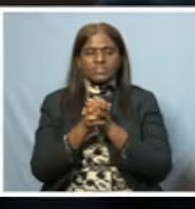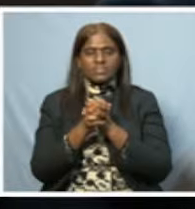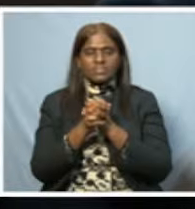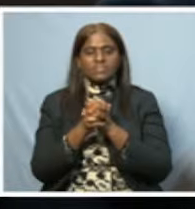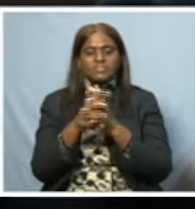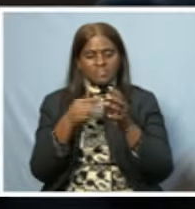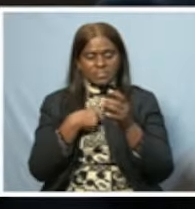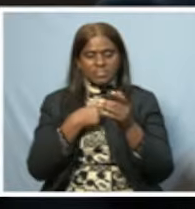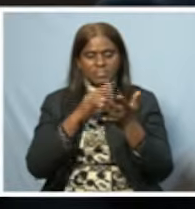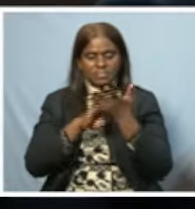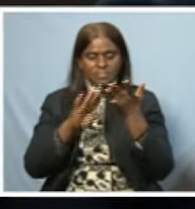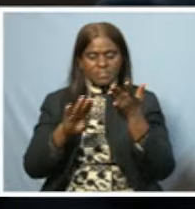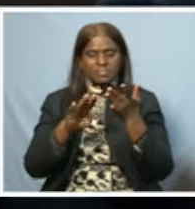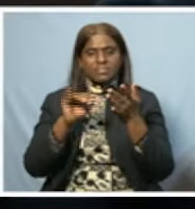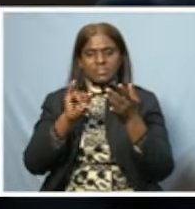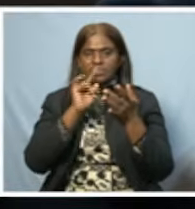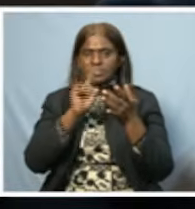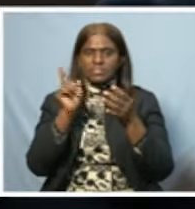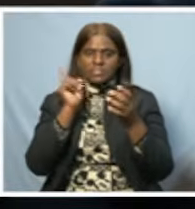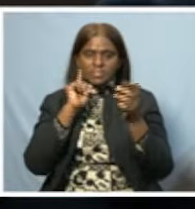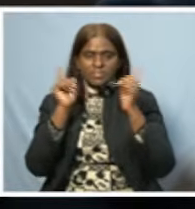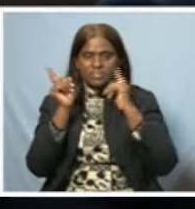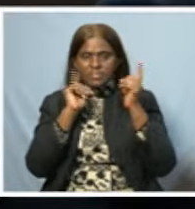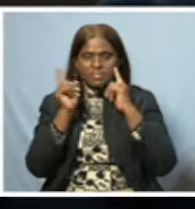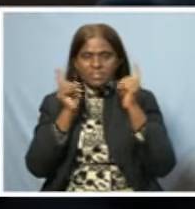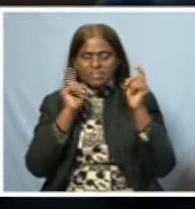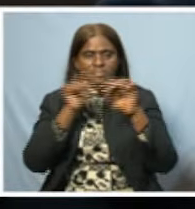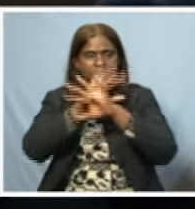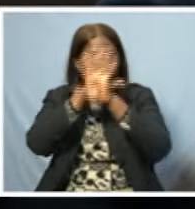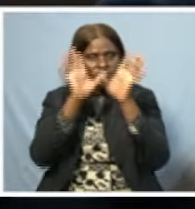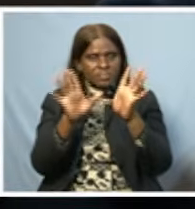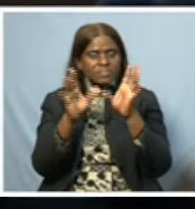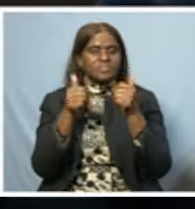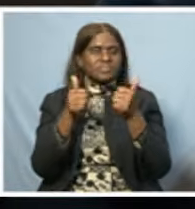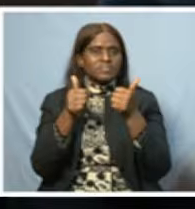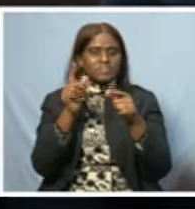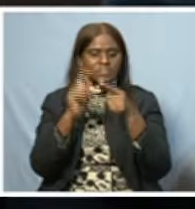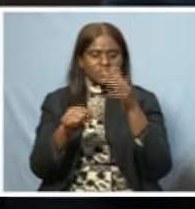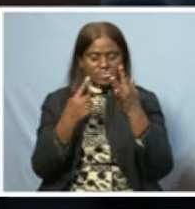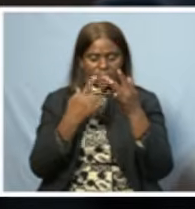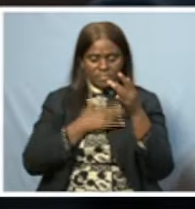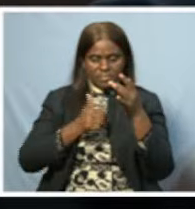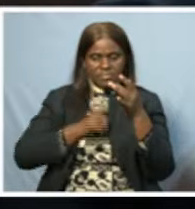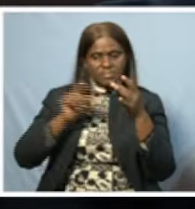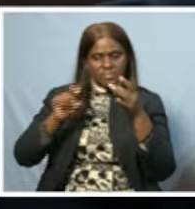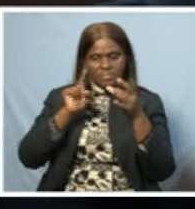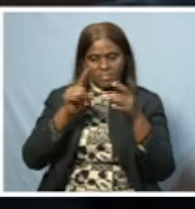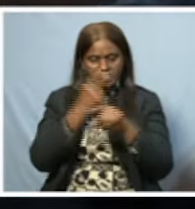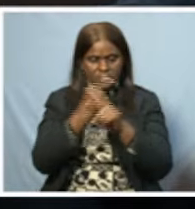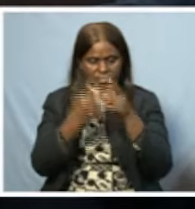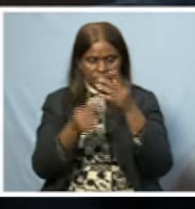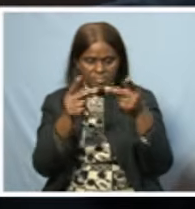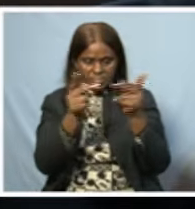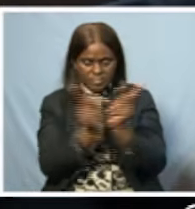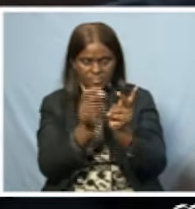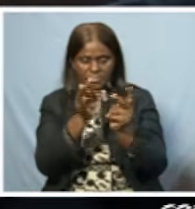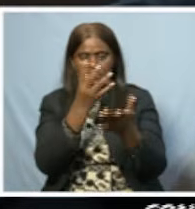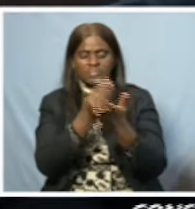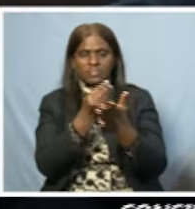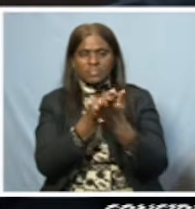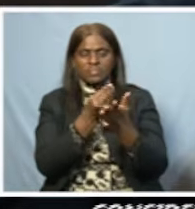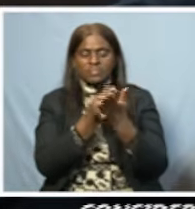I believe I got the concern very clearly, but what I needed was just the position of the